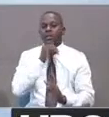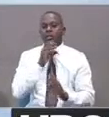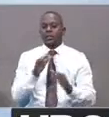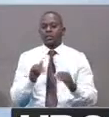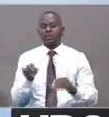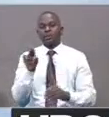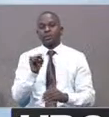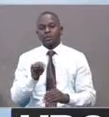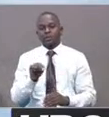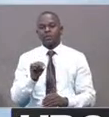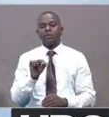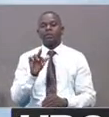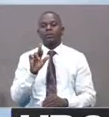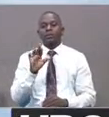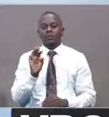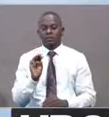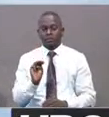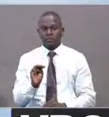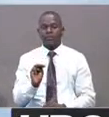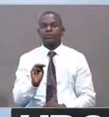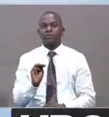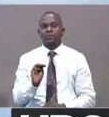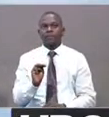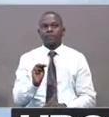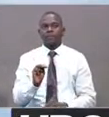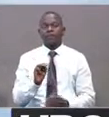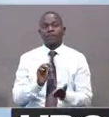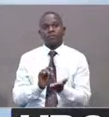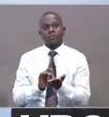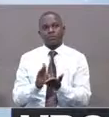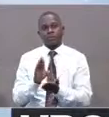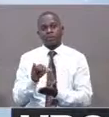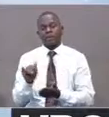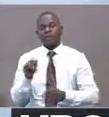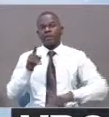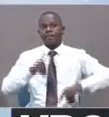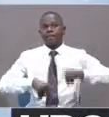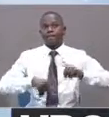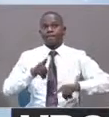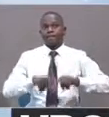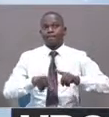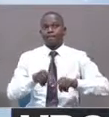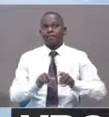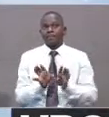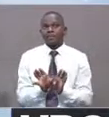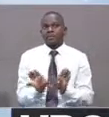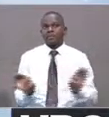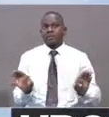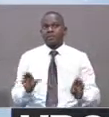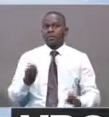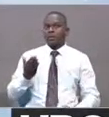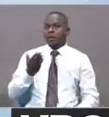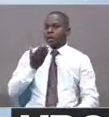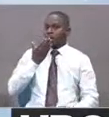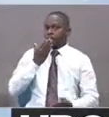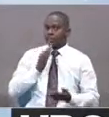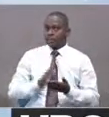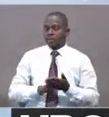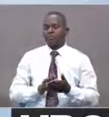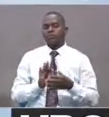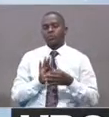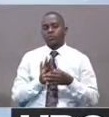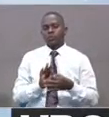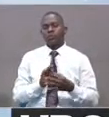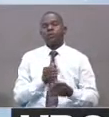the National Resistance Movement, NRM, had to reject other parties with sectarian beliefs and follow in the line of